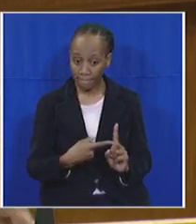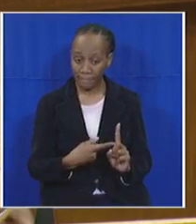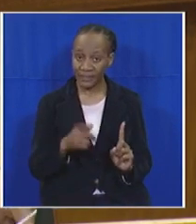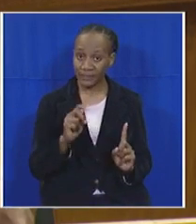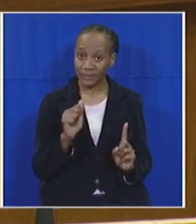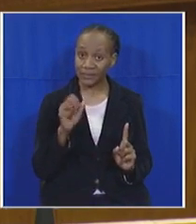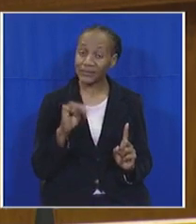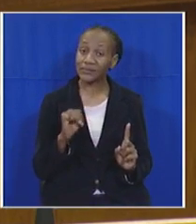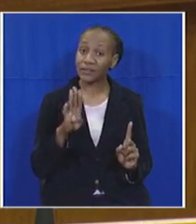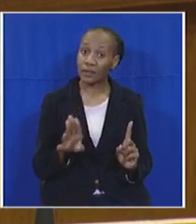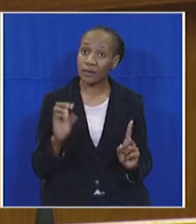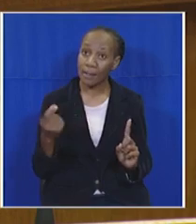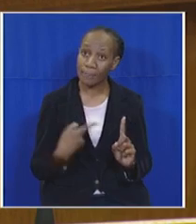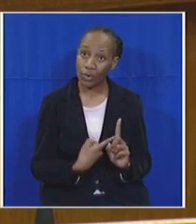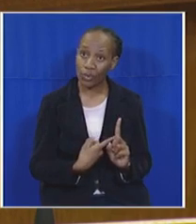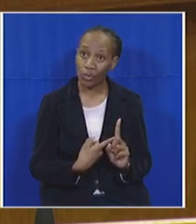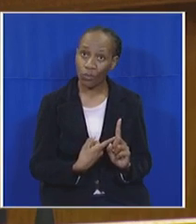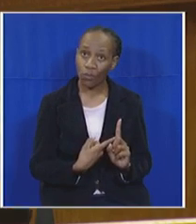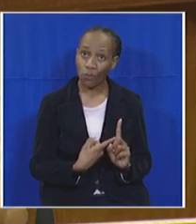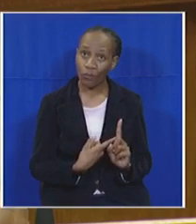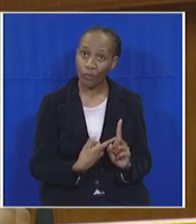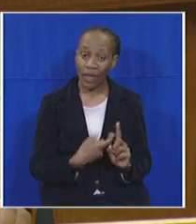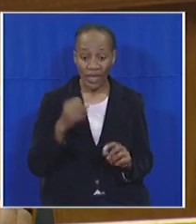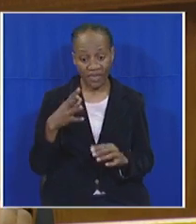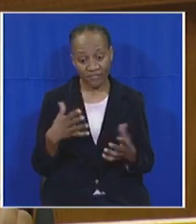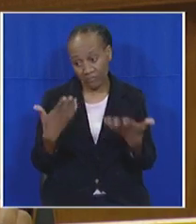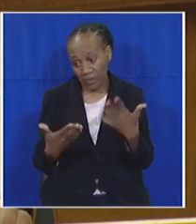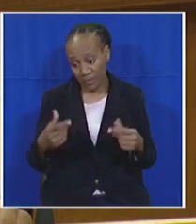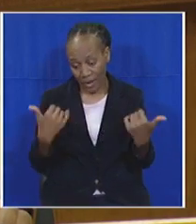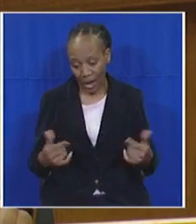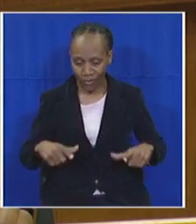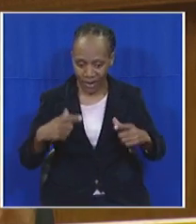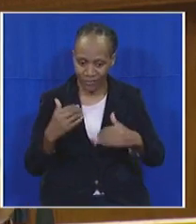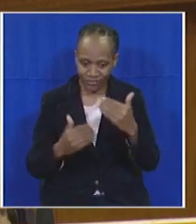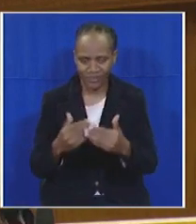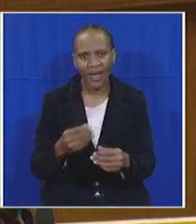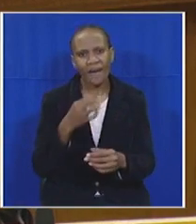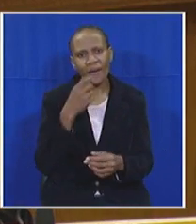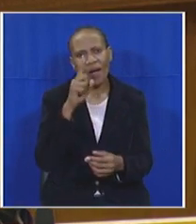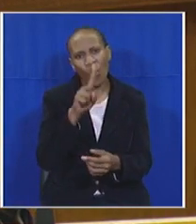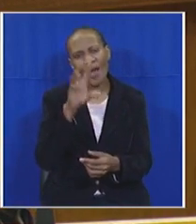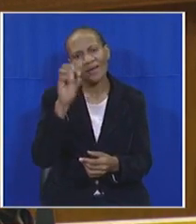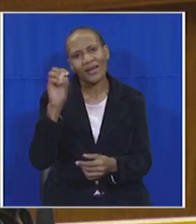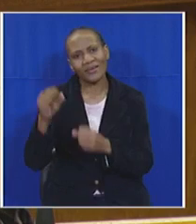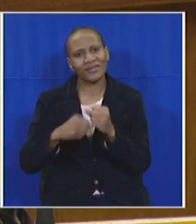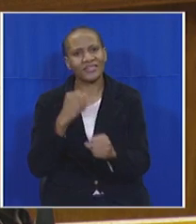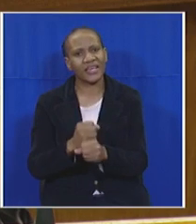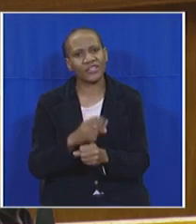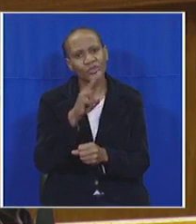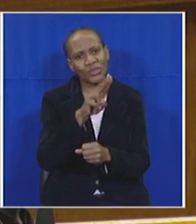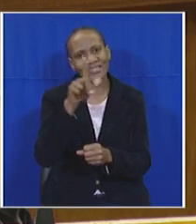Congress, Oliver Reginald Tambo, if he was alive, would be celebrating 100 years on the 27th of October